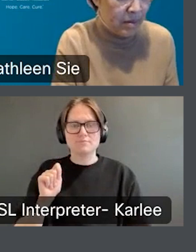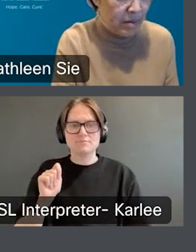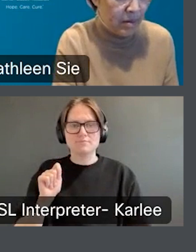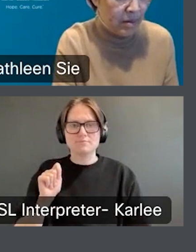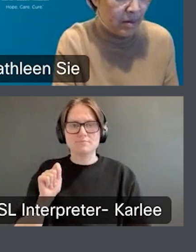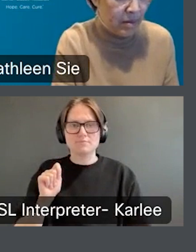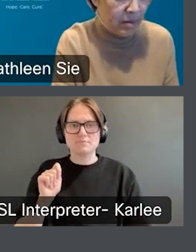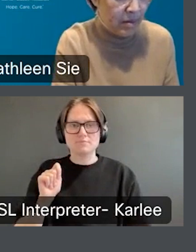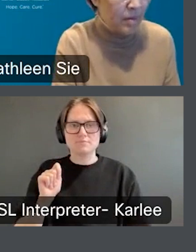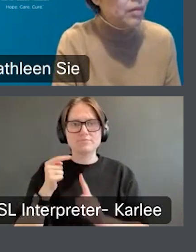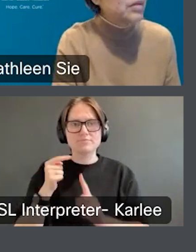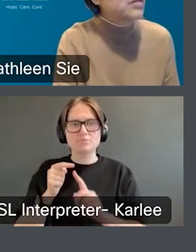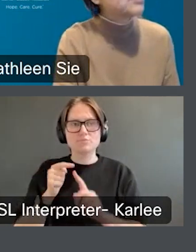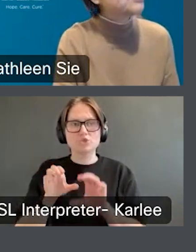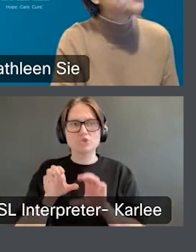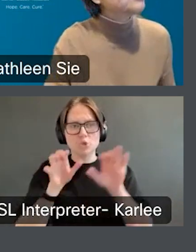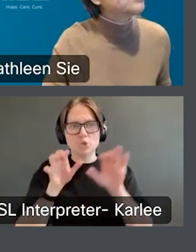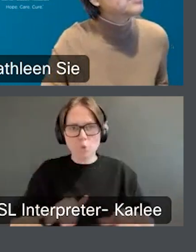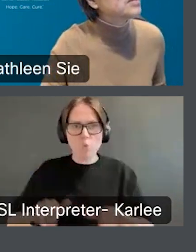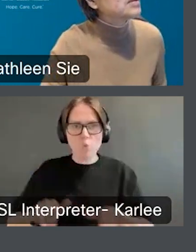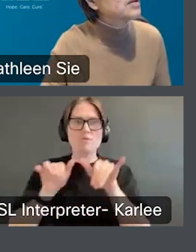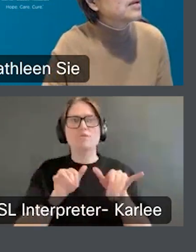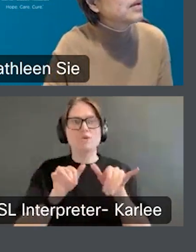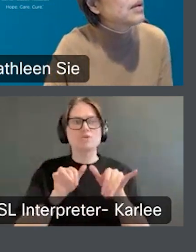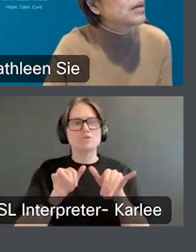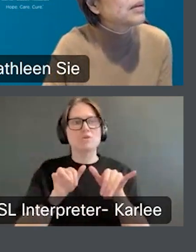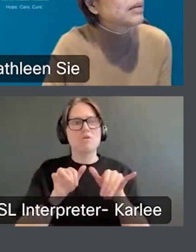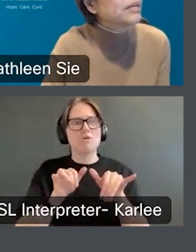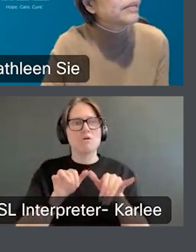CCMV screening in the NICU,